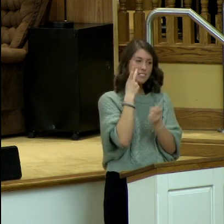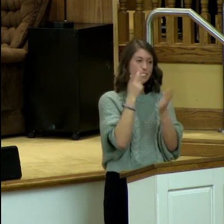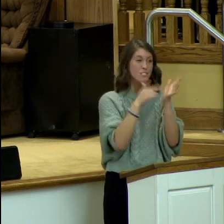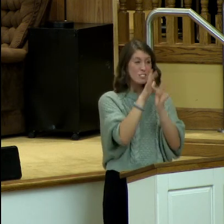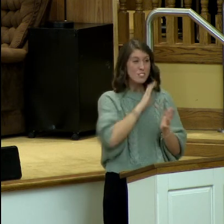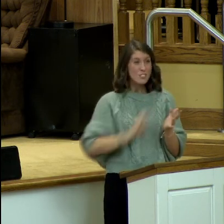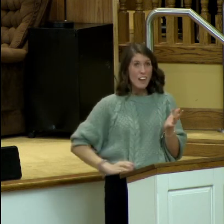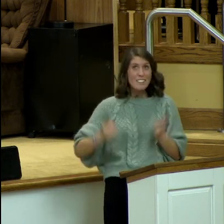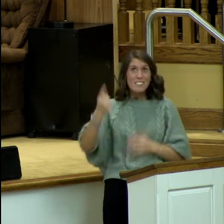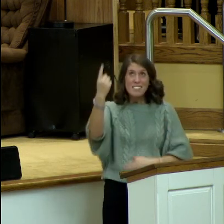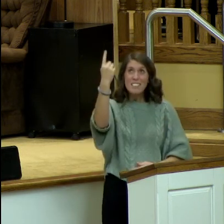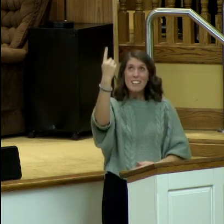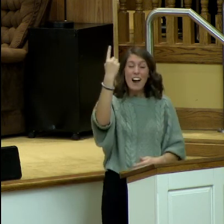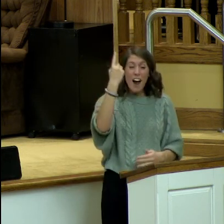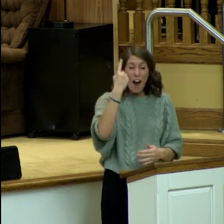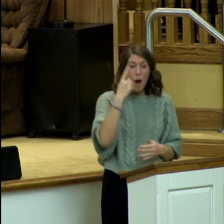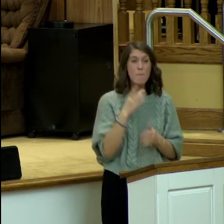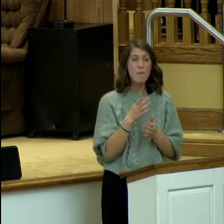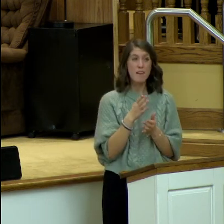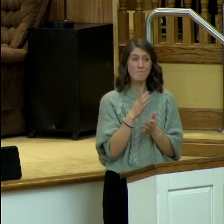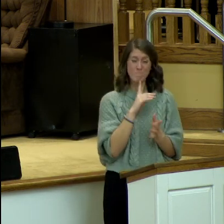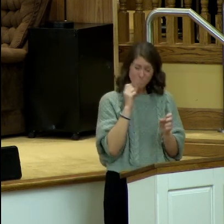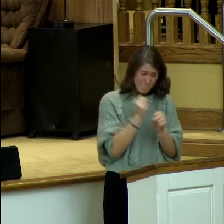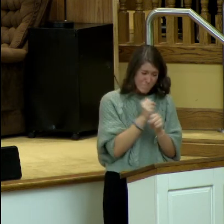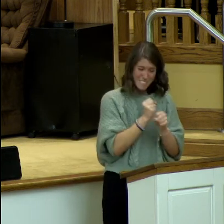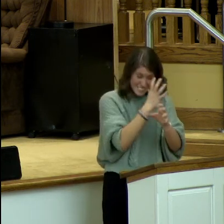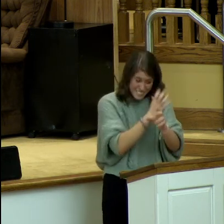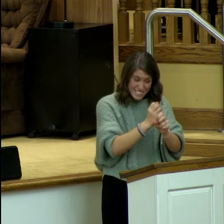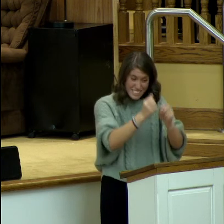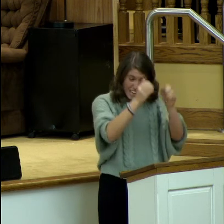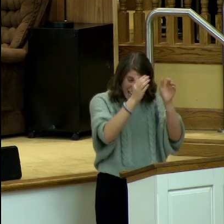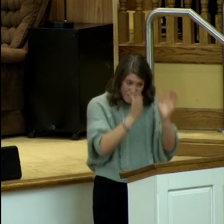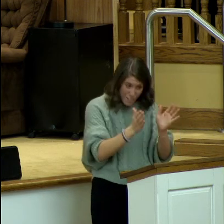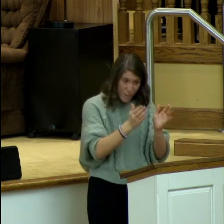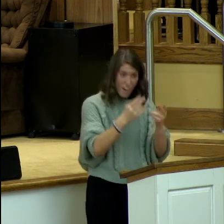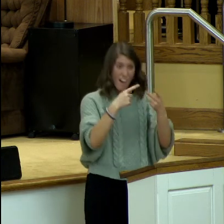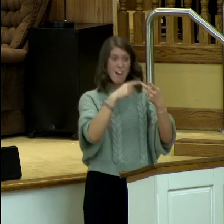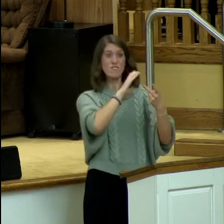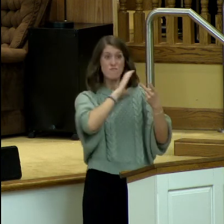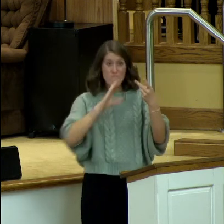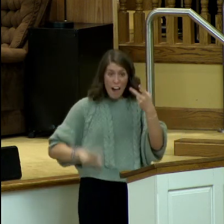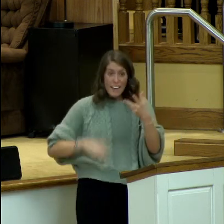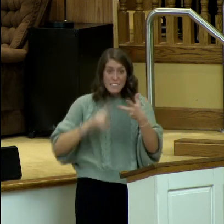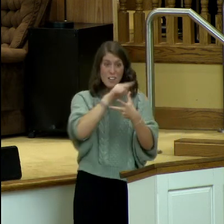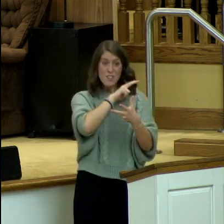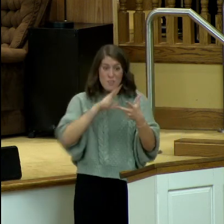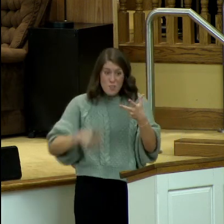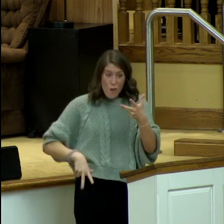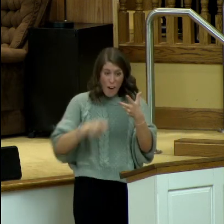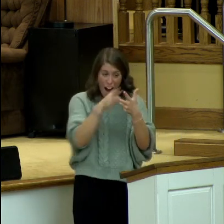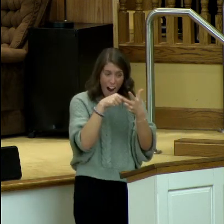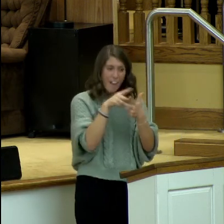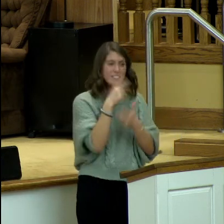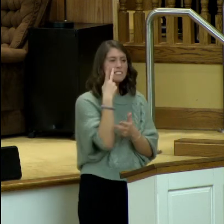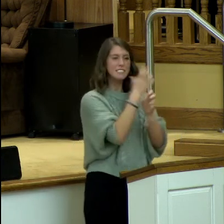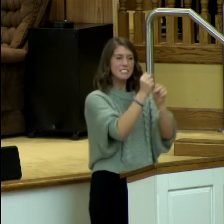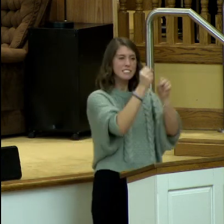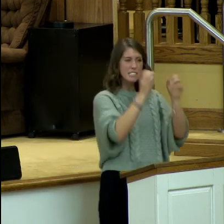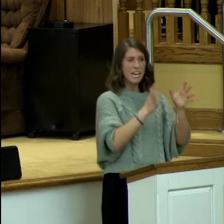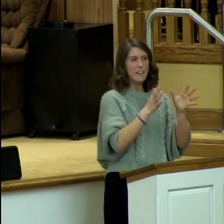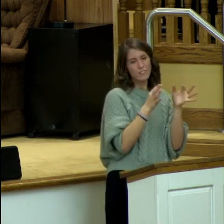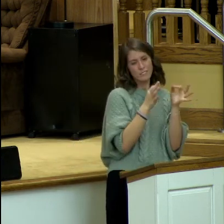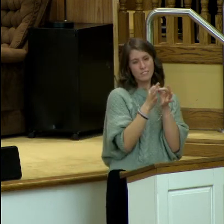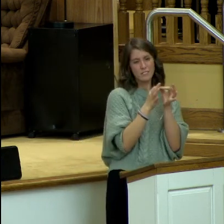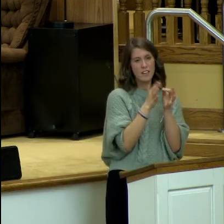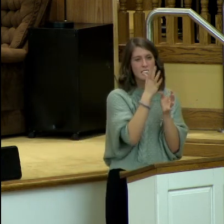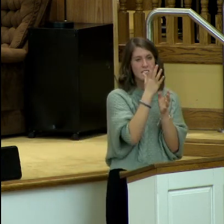Christ to come and be the Savior, the Christ, and the Lord. You see, a Savior defined as